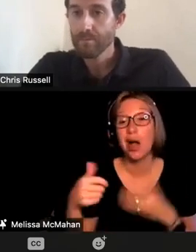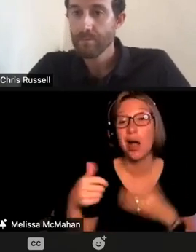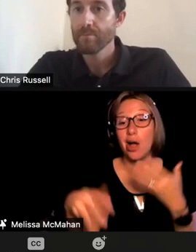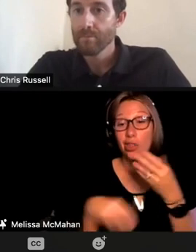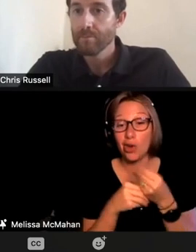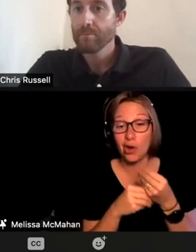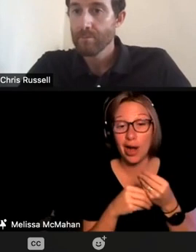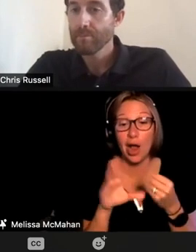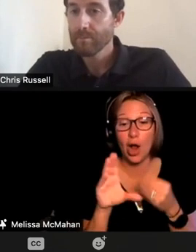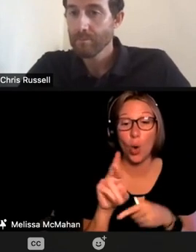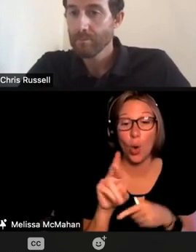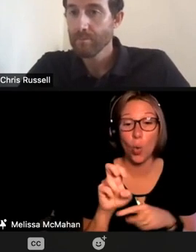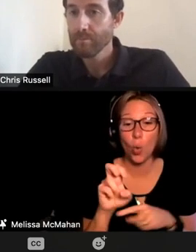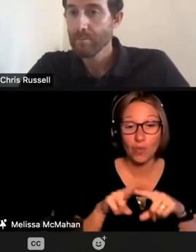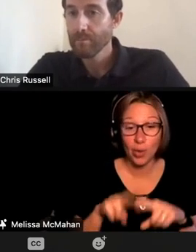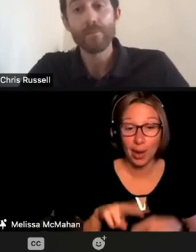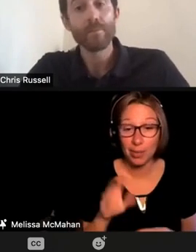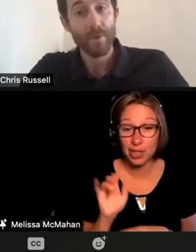too.